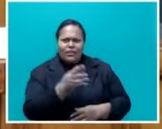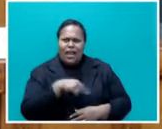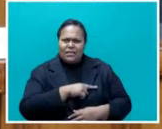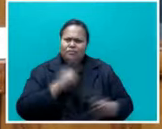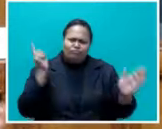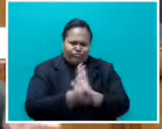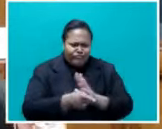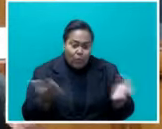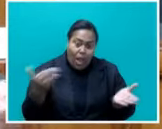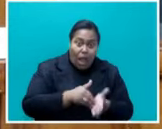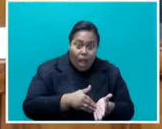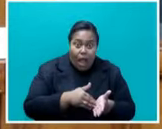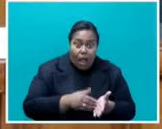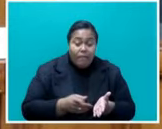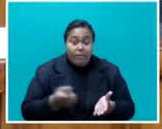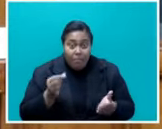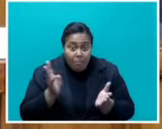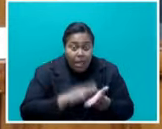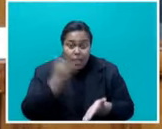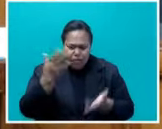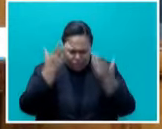Monday like this, not knowing that this bill was coming